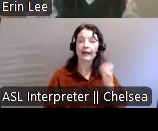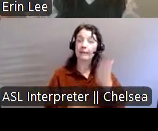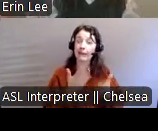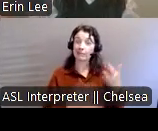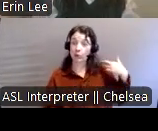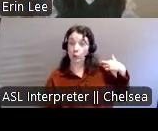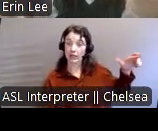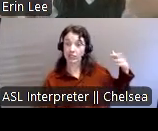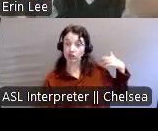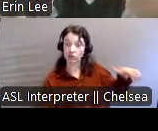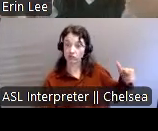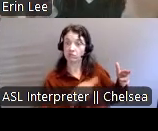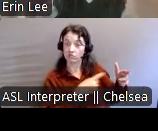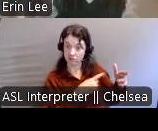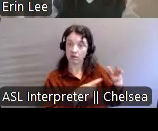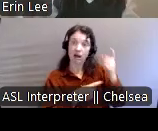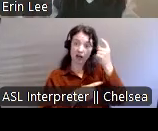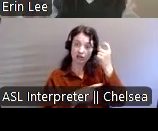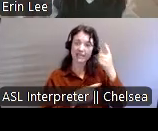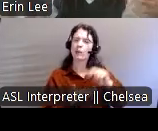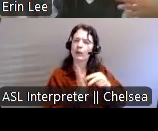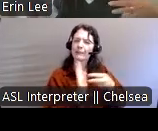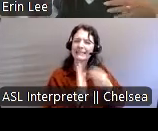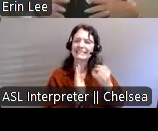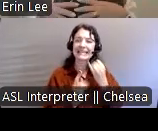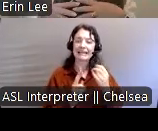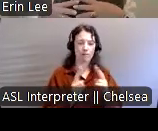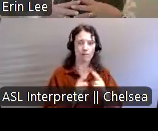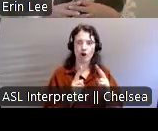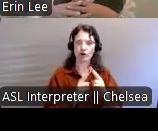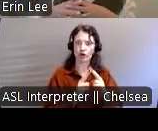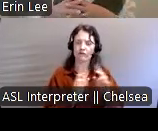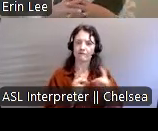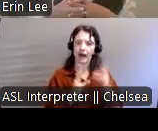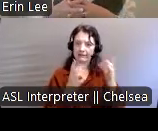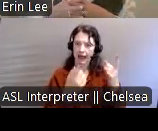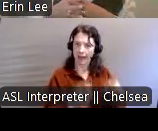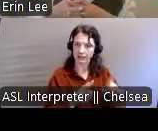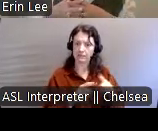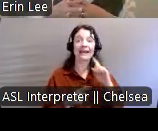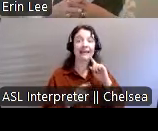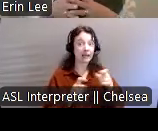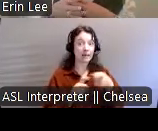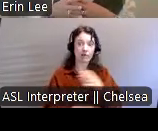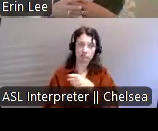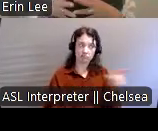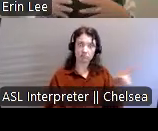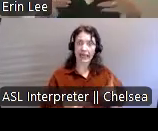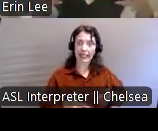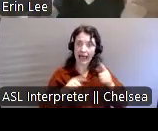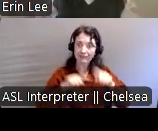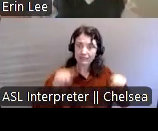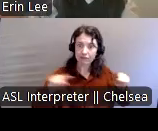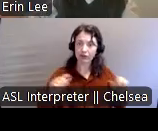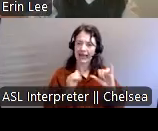partner violence, that is something that we must think about as it relates again to the intersections of people's lives, especially in